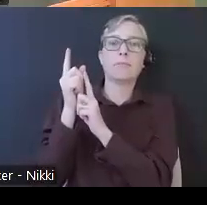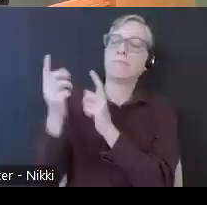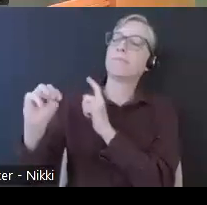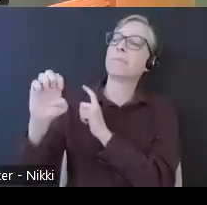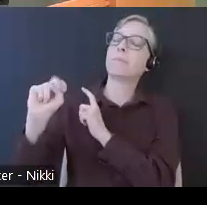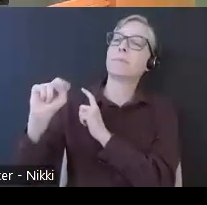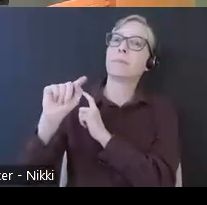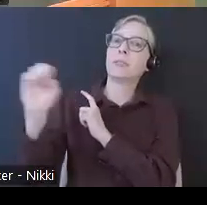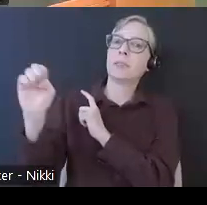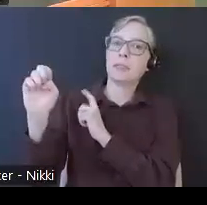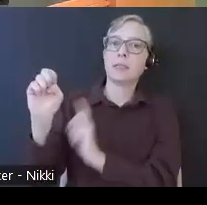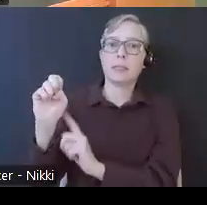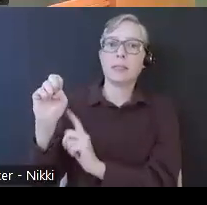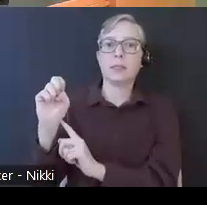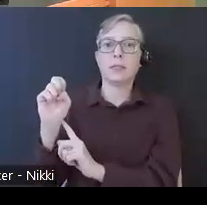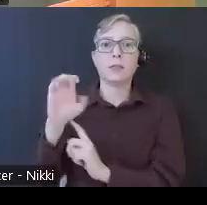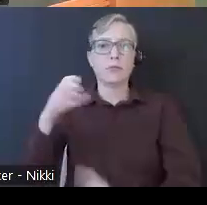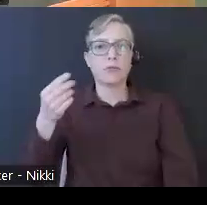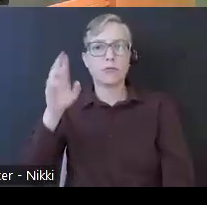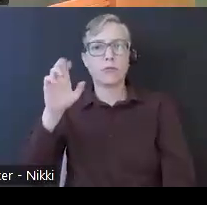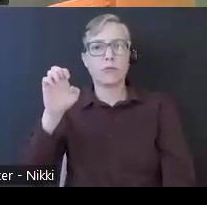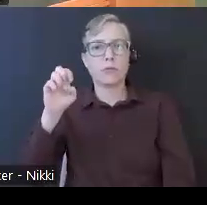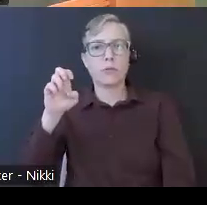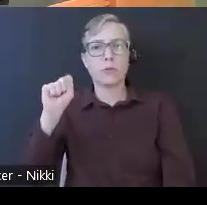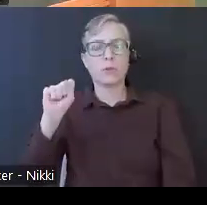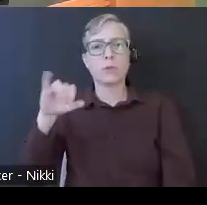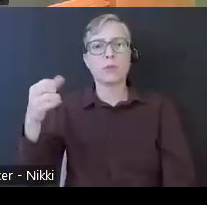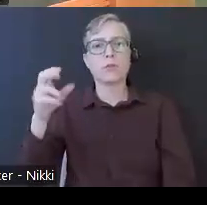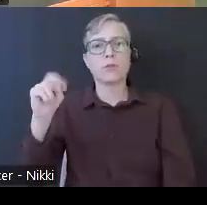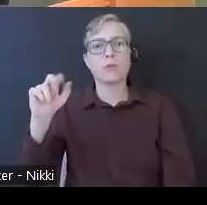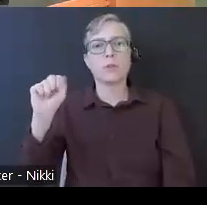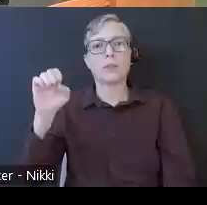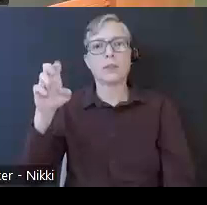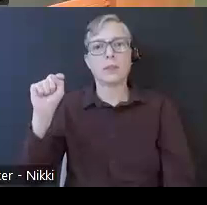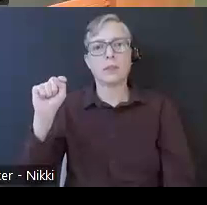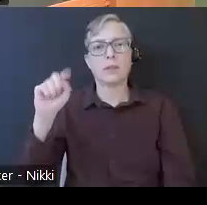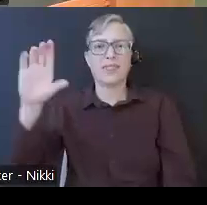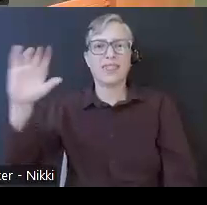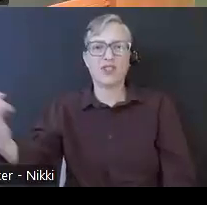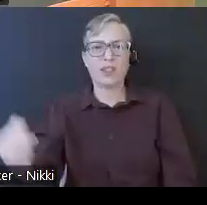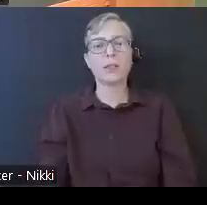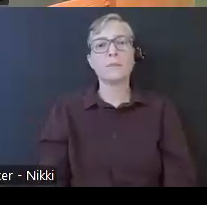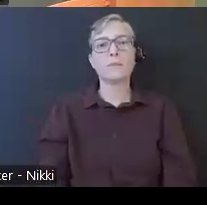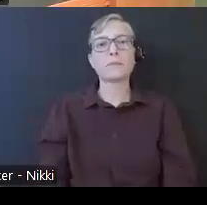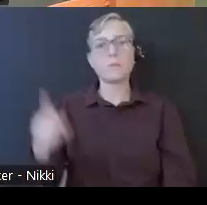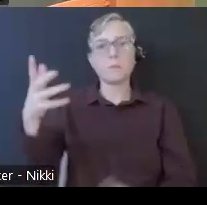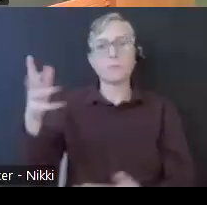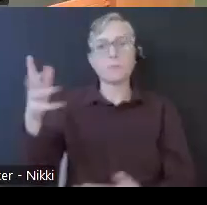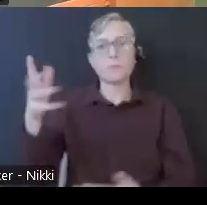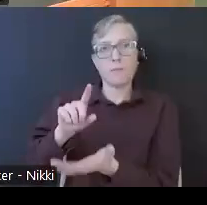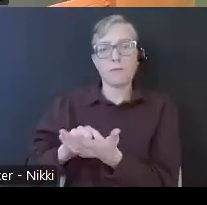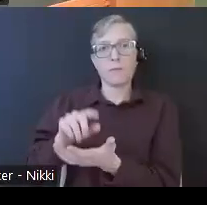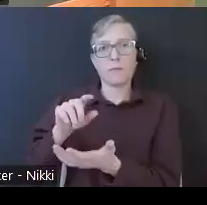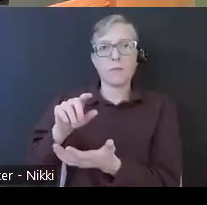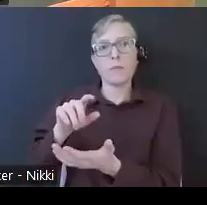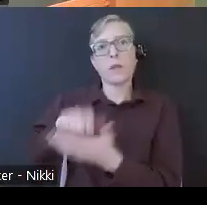associate professor there, but he had Jonasant CJ, and he had published articles looking at how